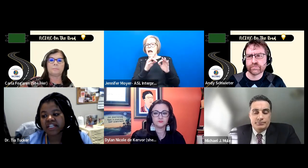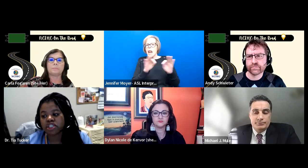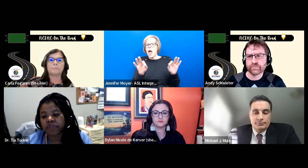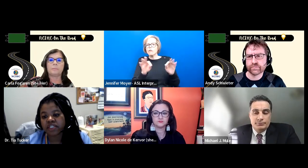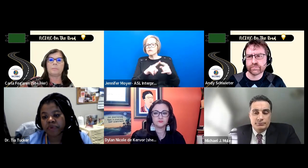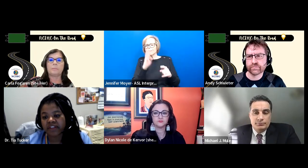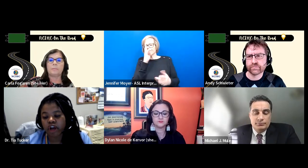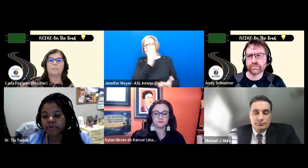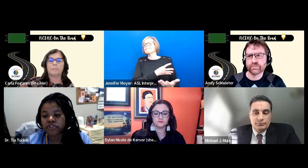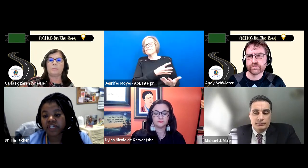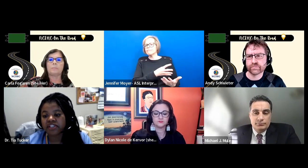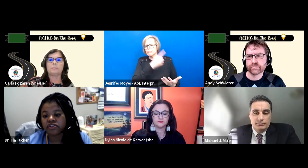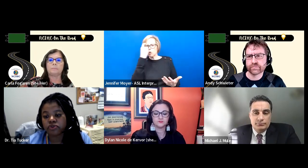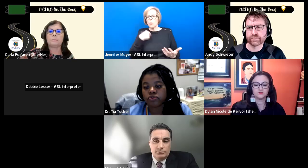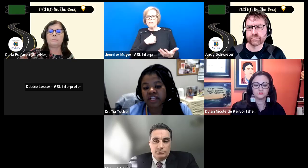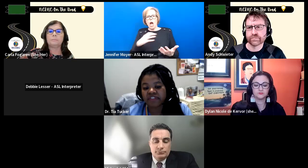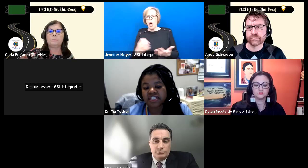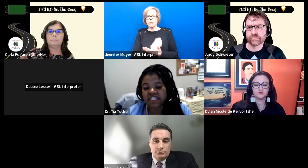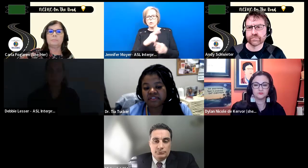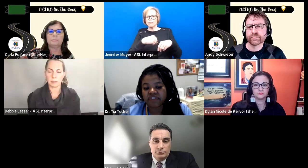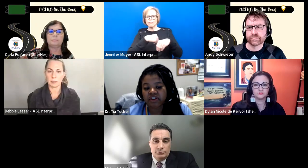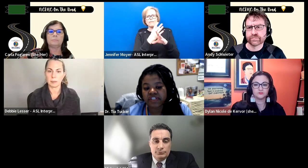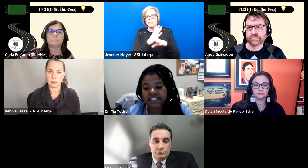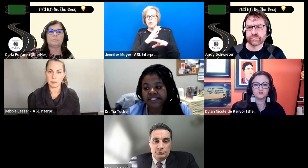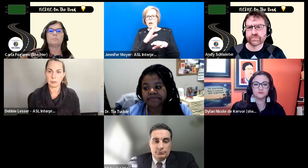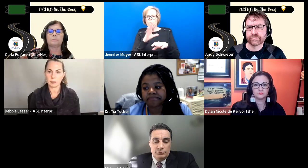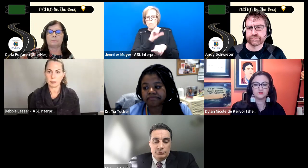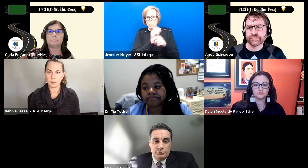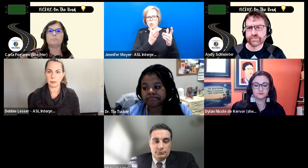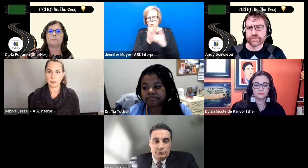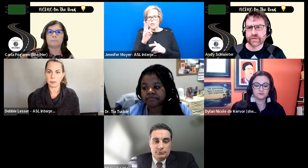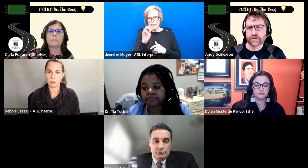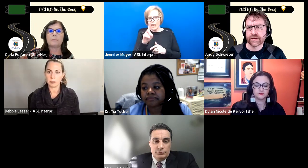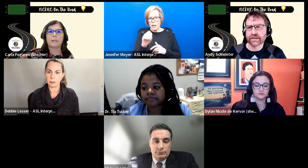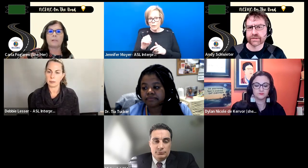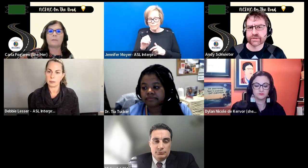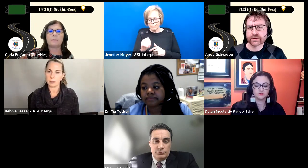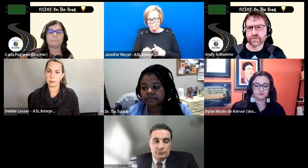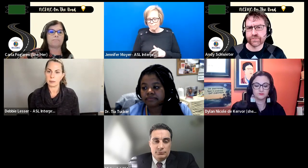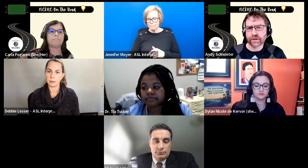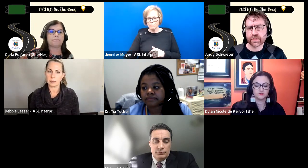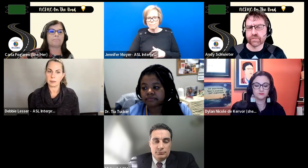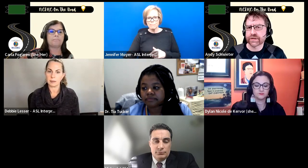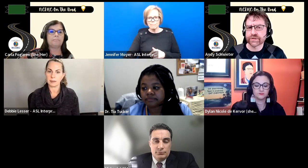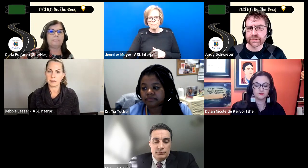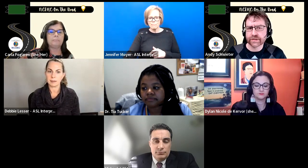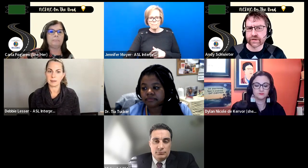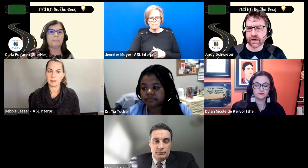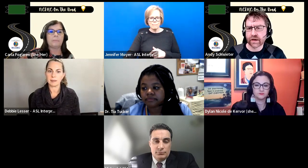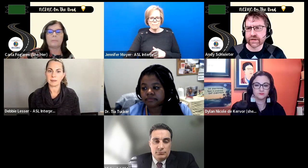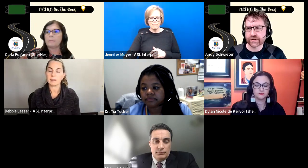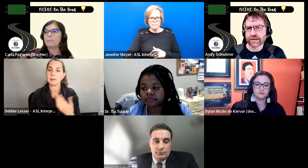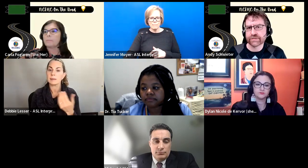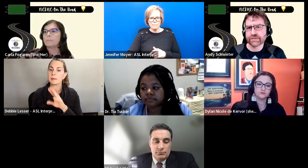by the wayside just because we had the opportunity to do televisits and video visits. Thanks. Excellent. Mike or